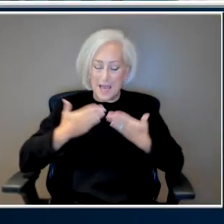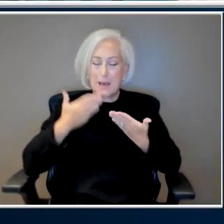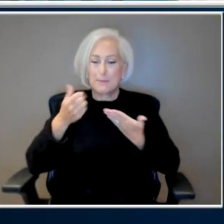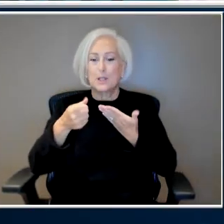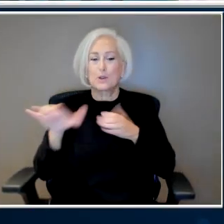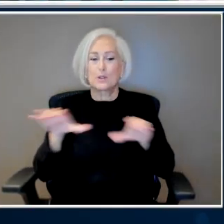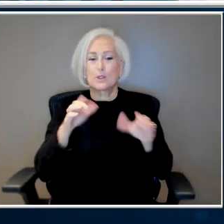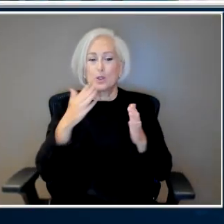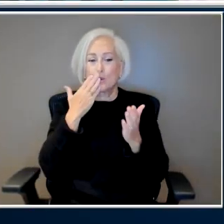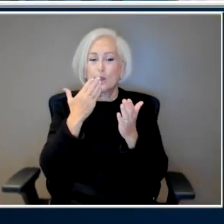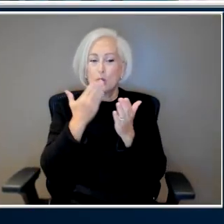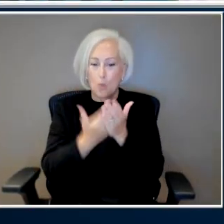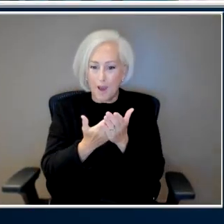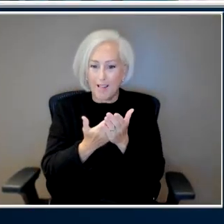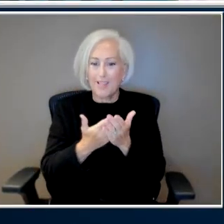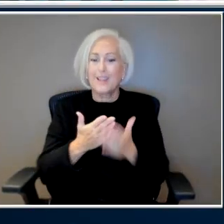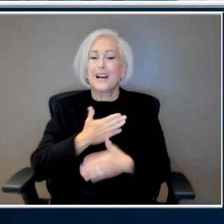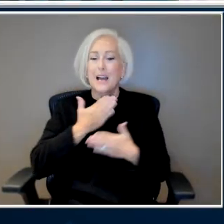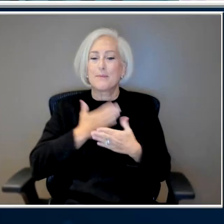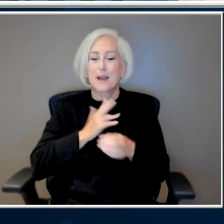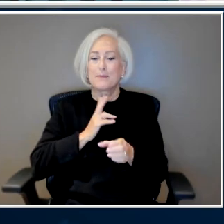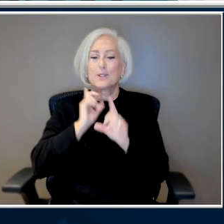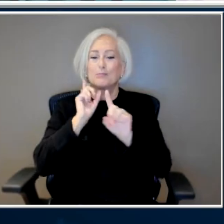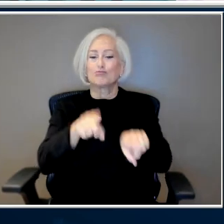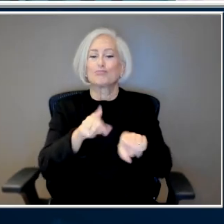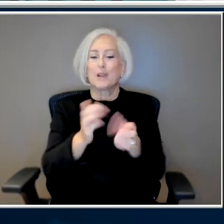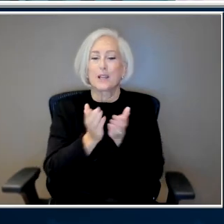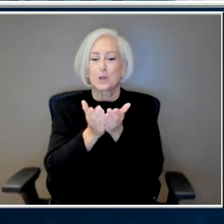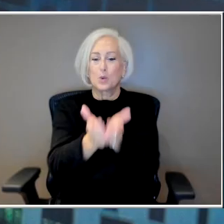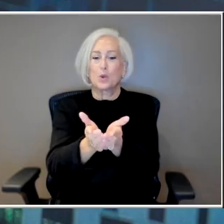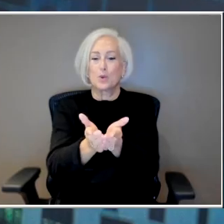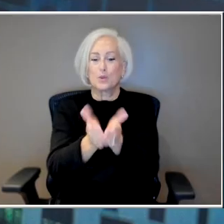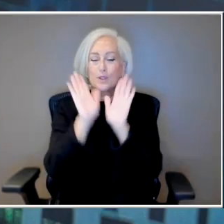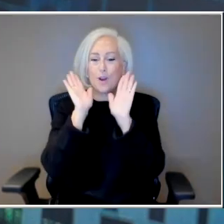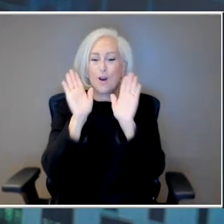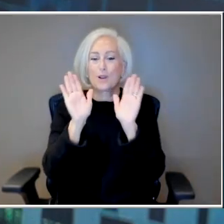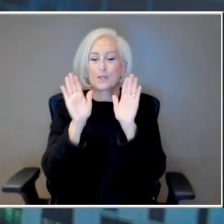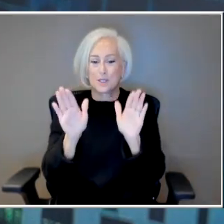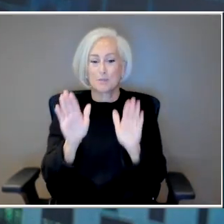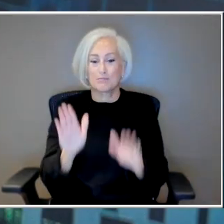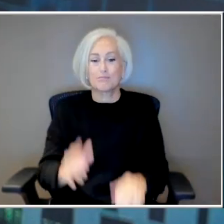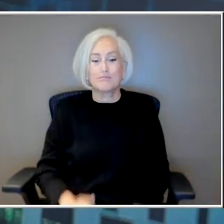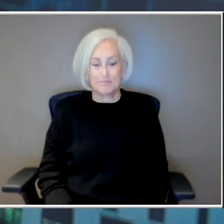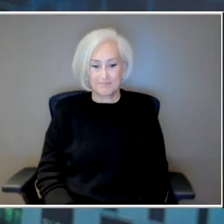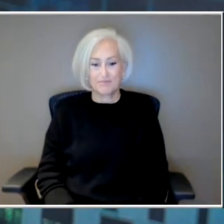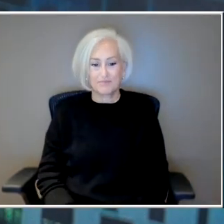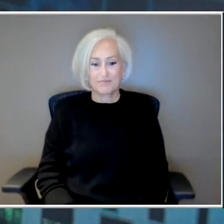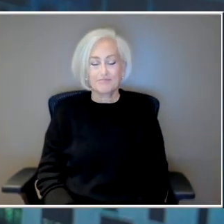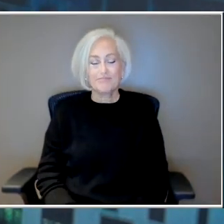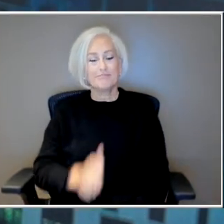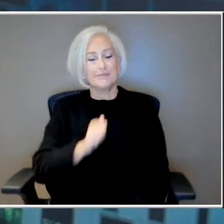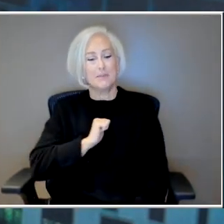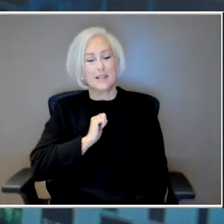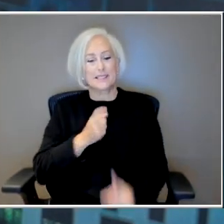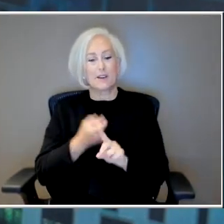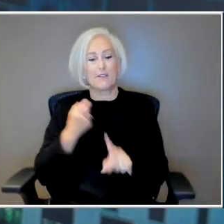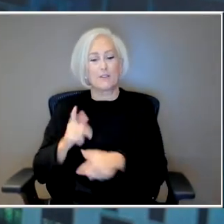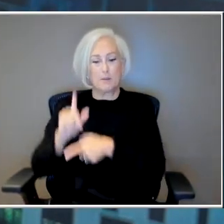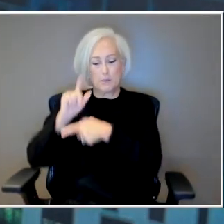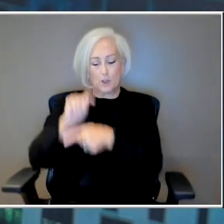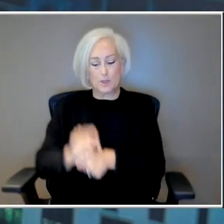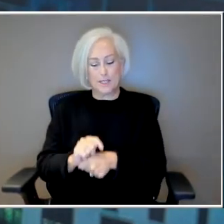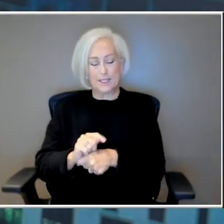doing well. I'm glad you get to go on a cruise. That's awesome. I come from a Christian tradition, and I love to celebrate the